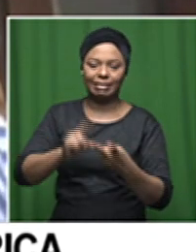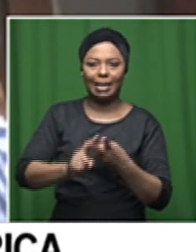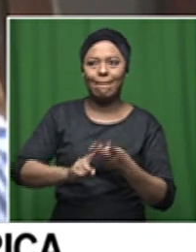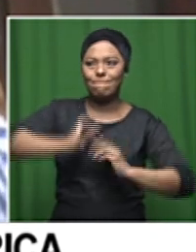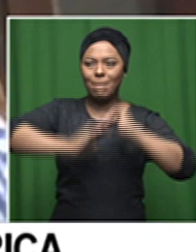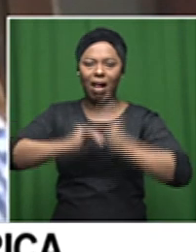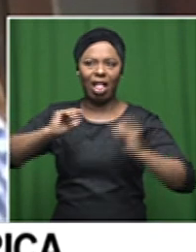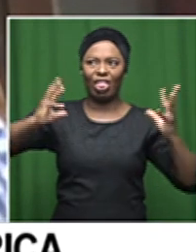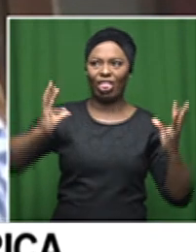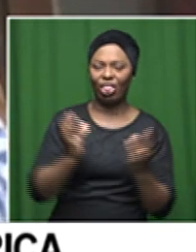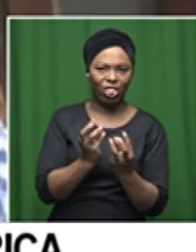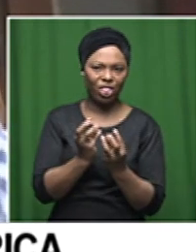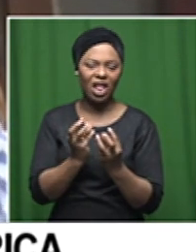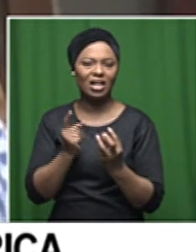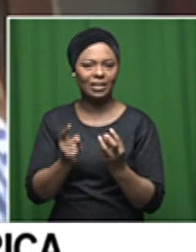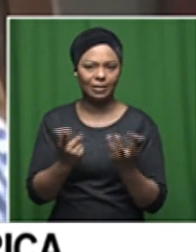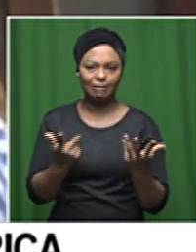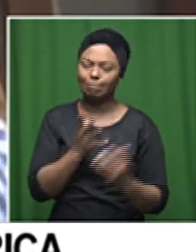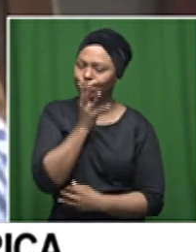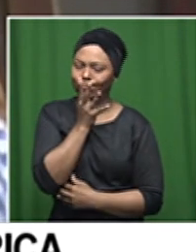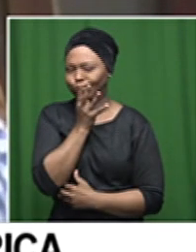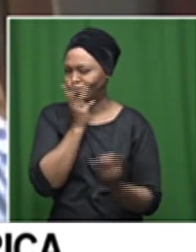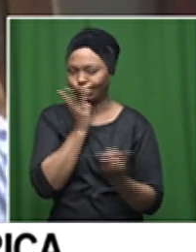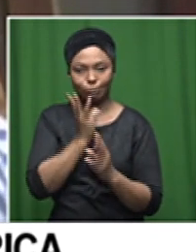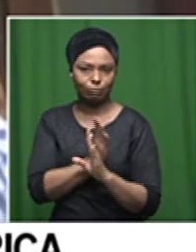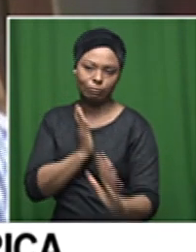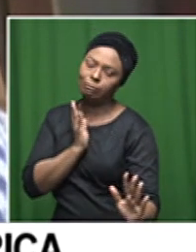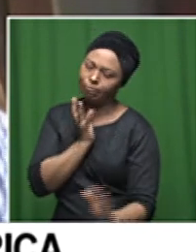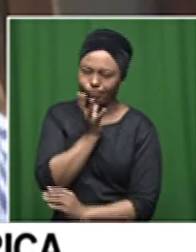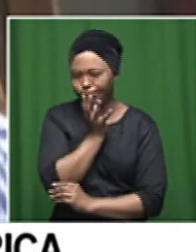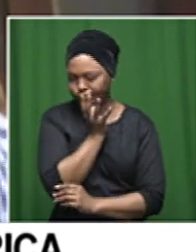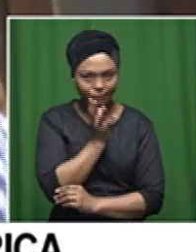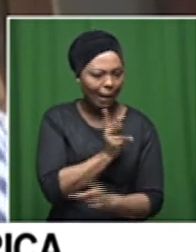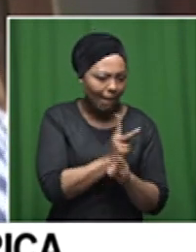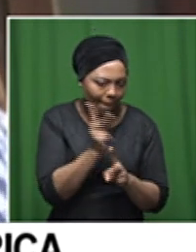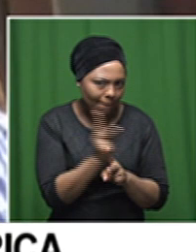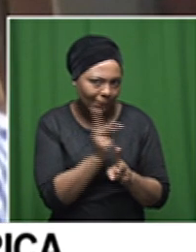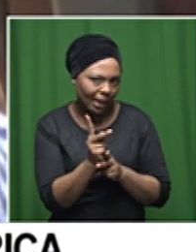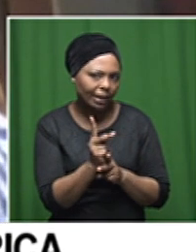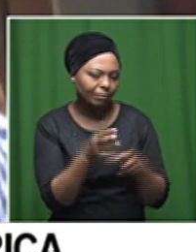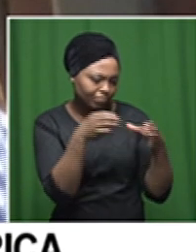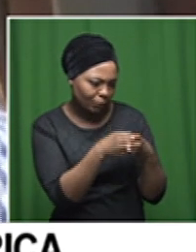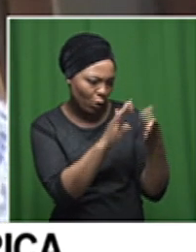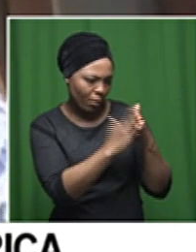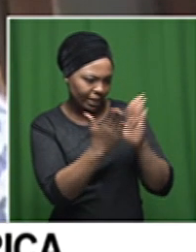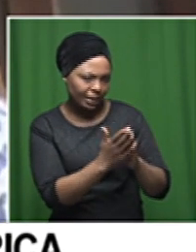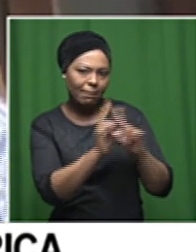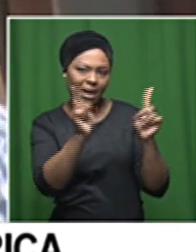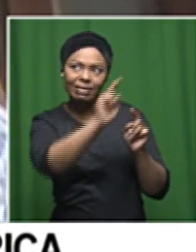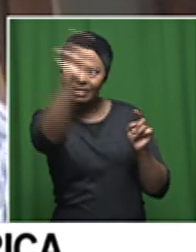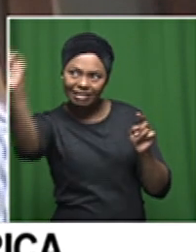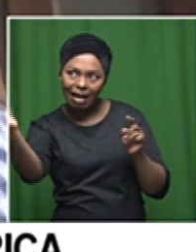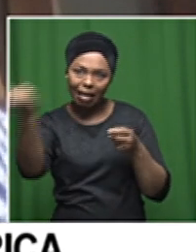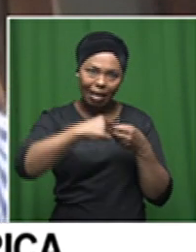it then results in overcrowding, because even if you are to plan around a certain community, but then you need to